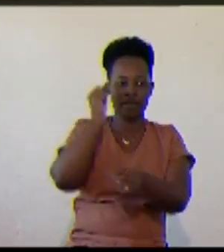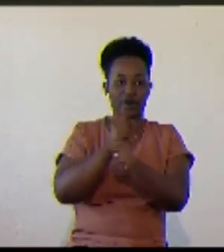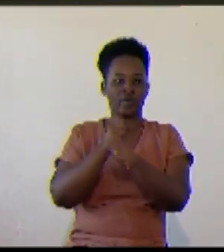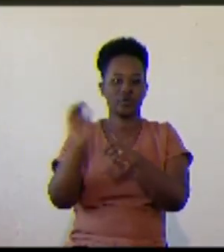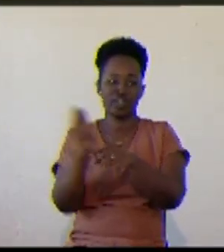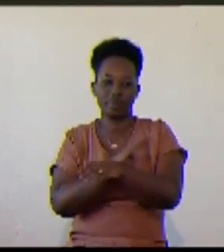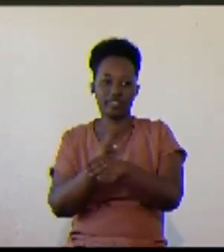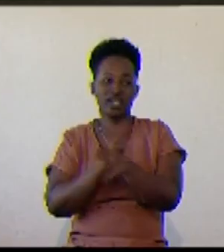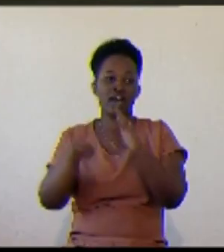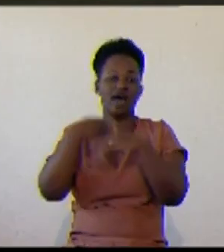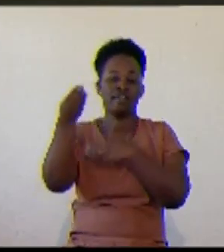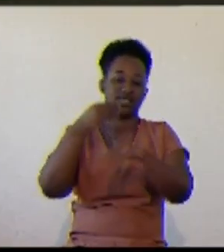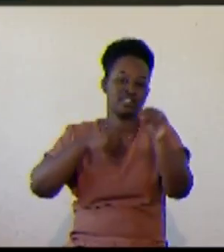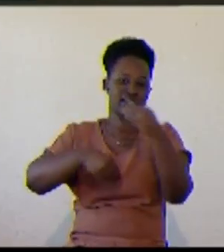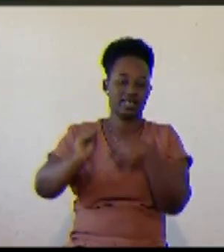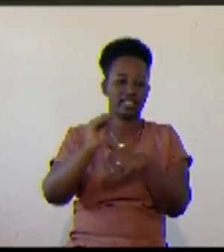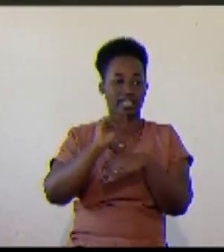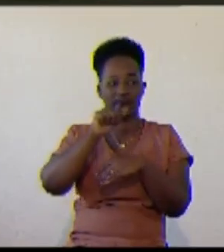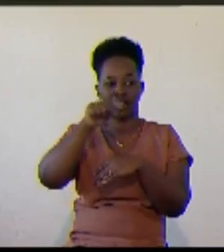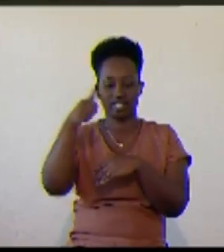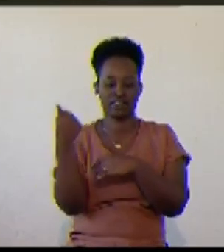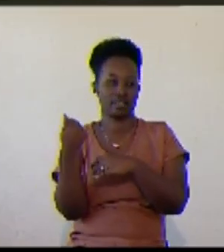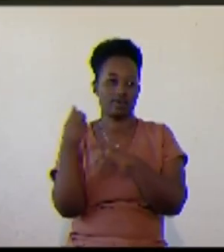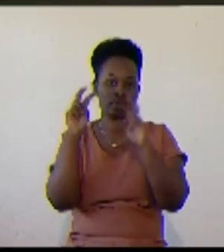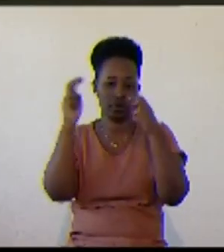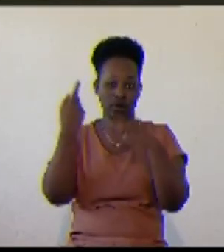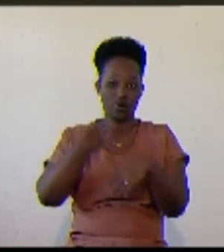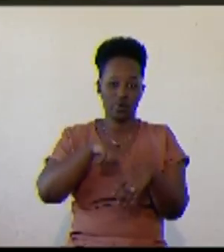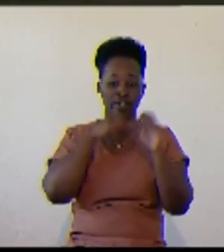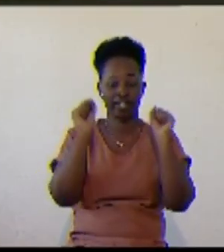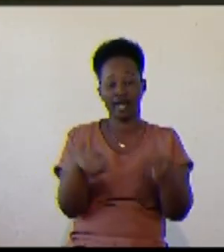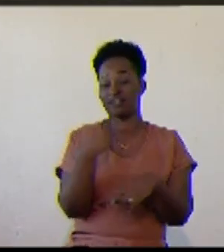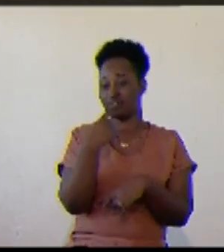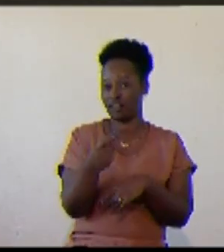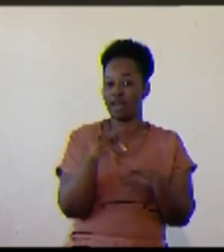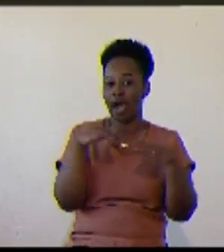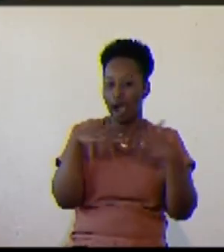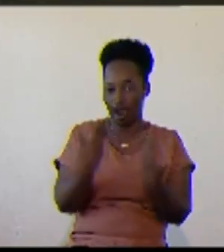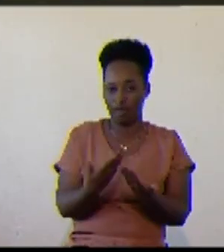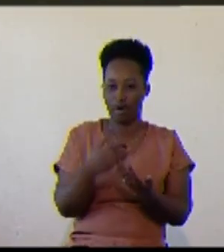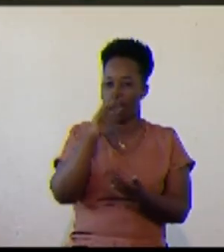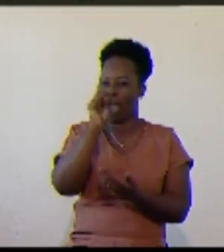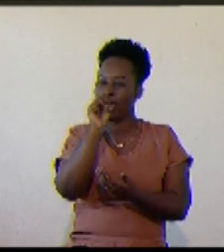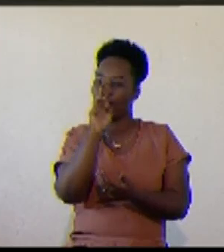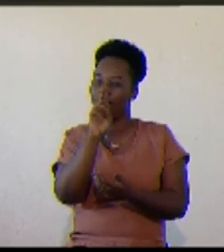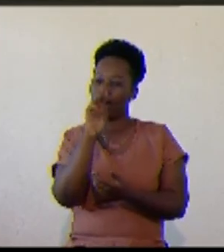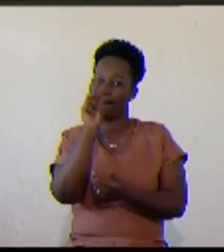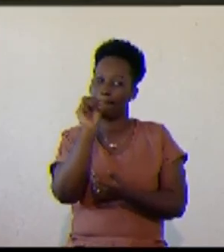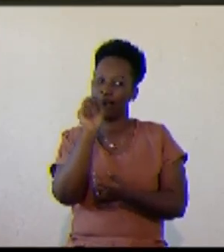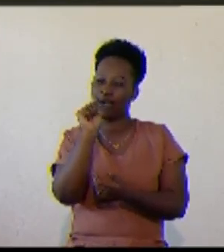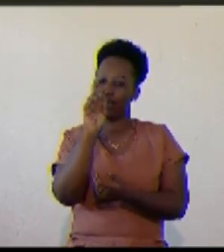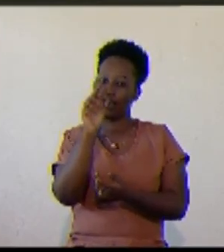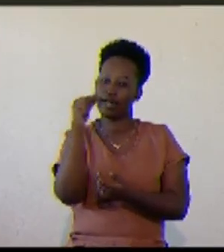selling an extra unit of output. So here, we shall say that our marginal revenue, how do you get it? Marginal revenue.